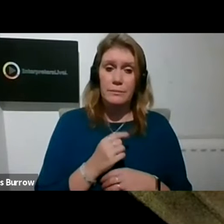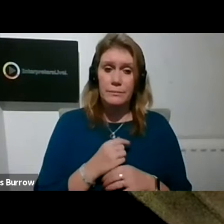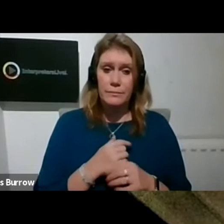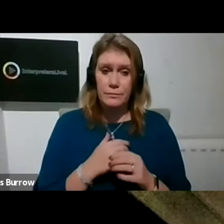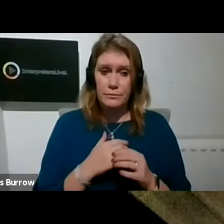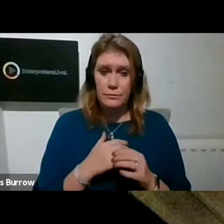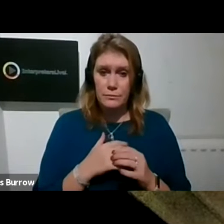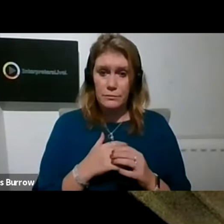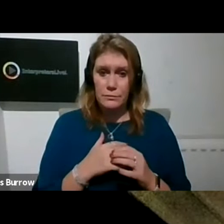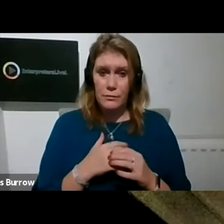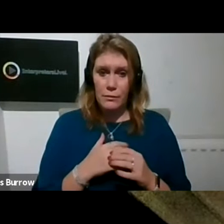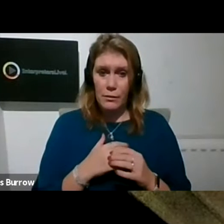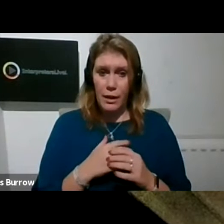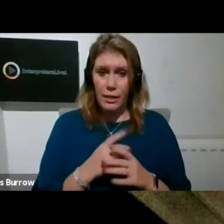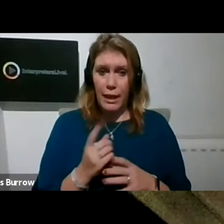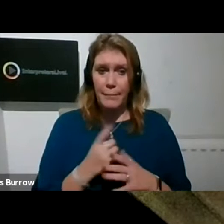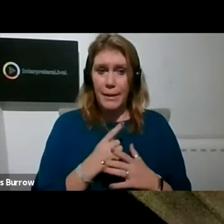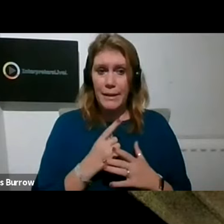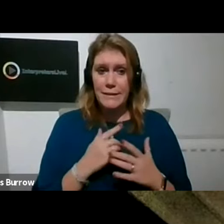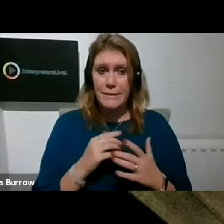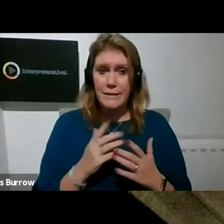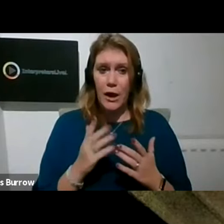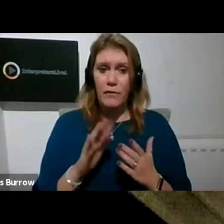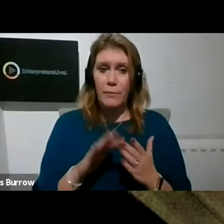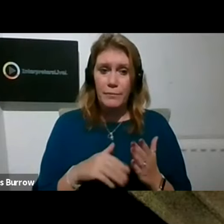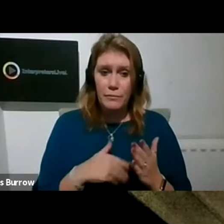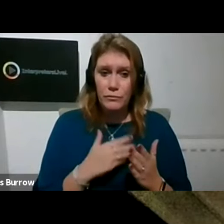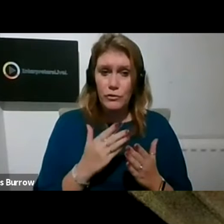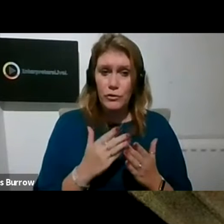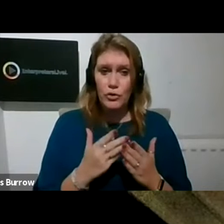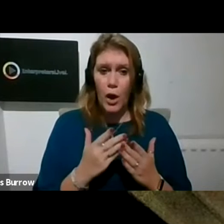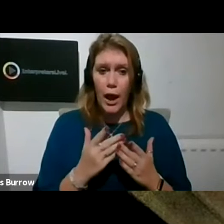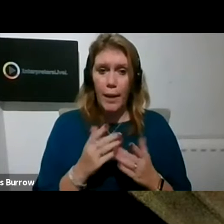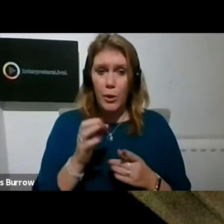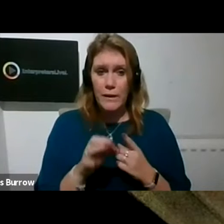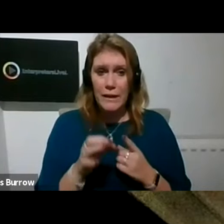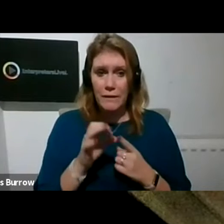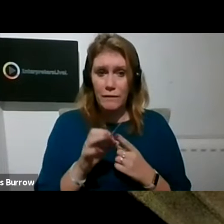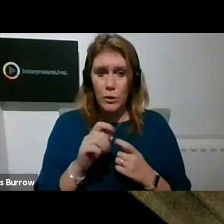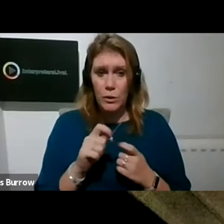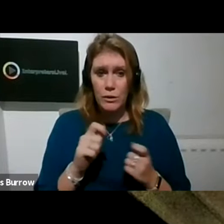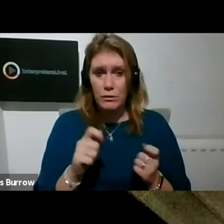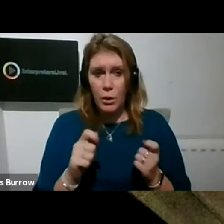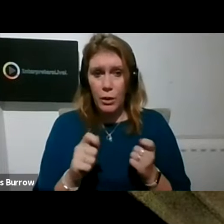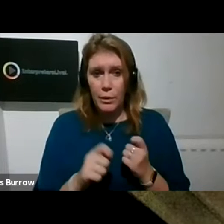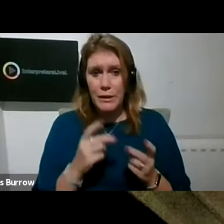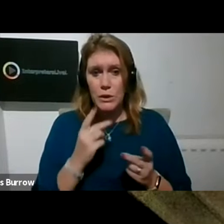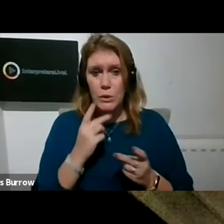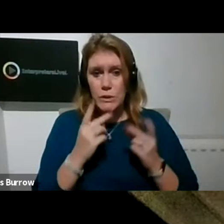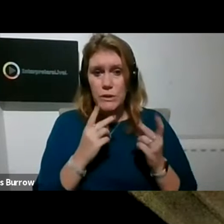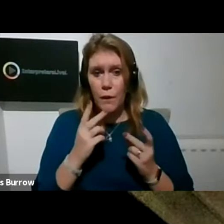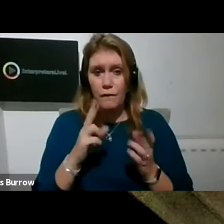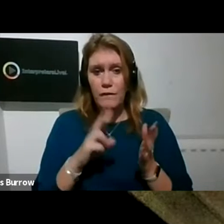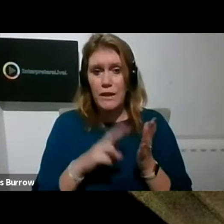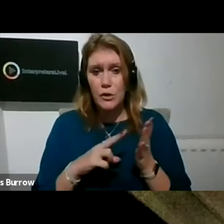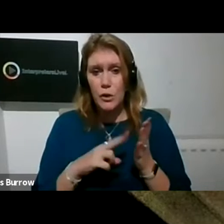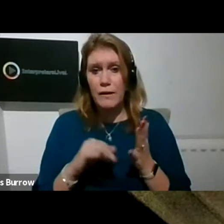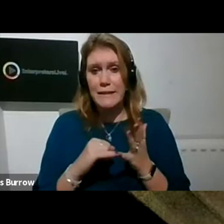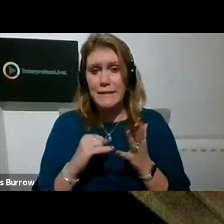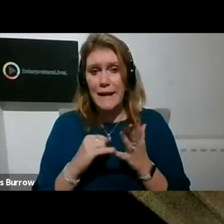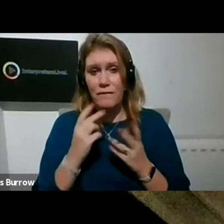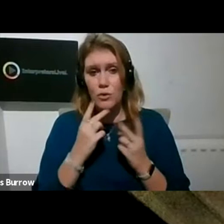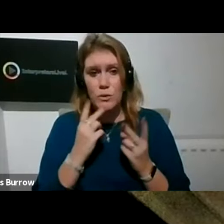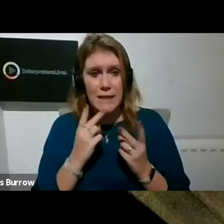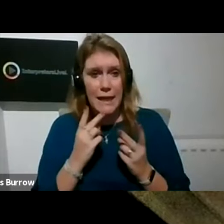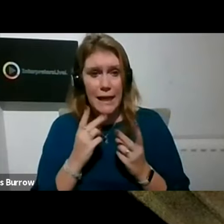I transcribed some of those interviews and turned them into a song for Victoria and Steph to sing, with Clarence and some